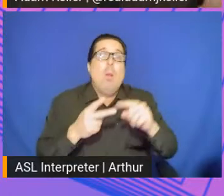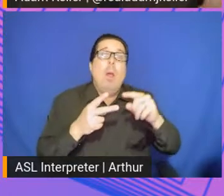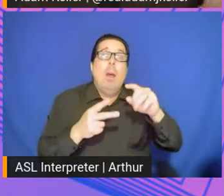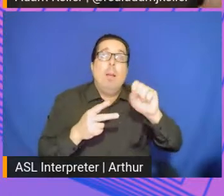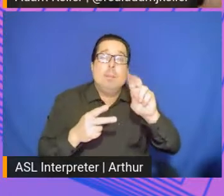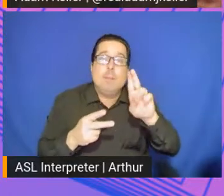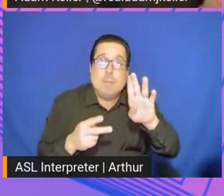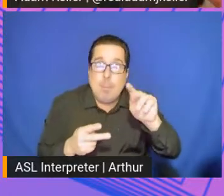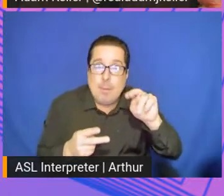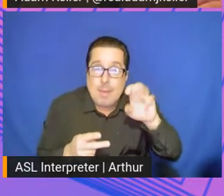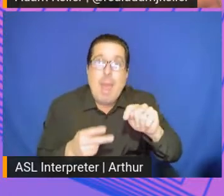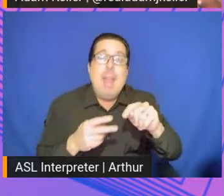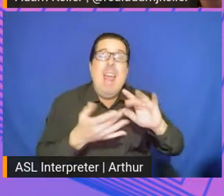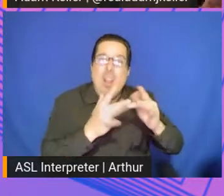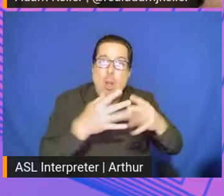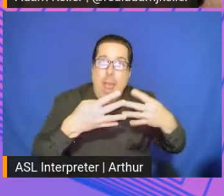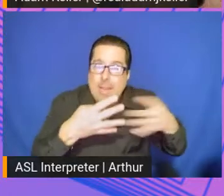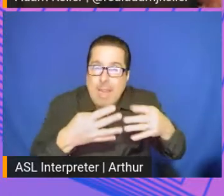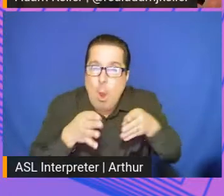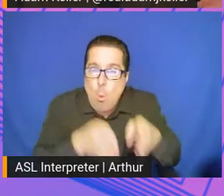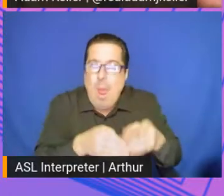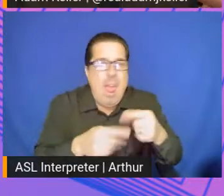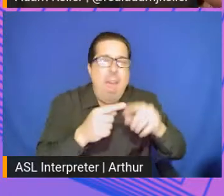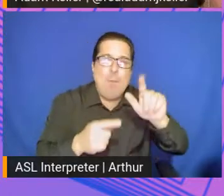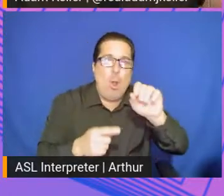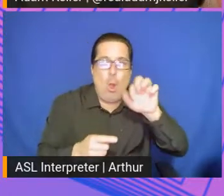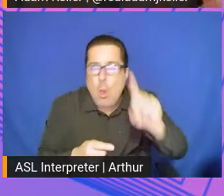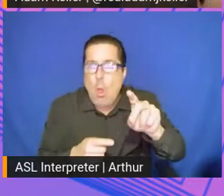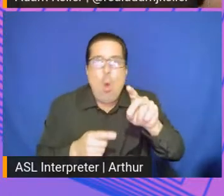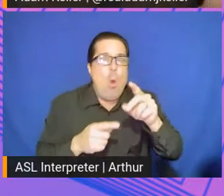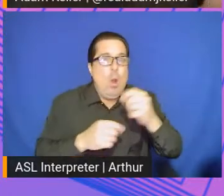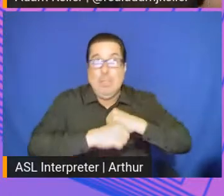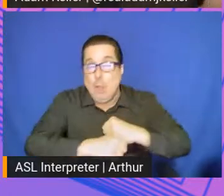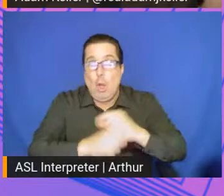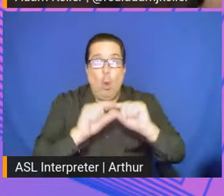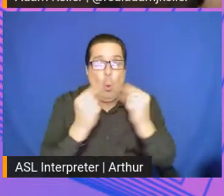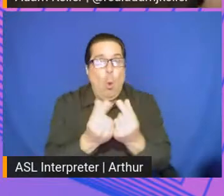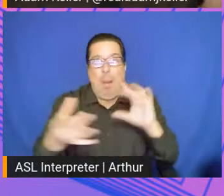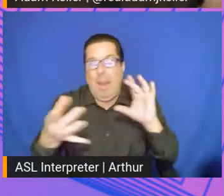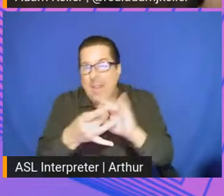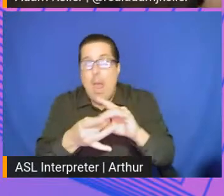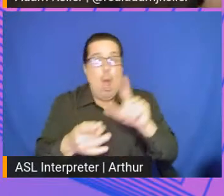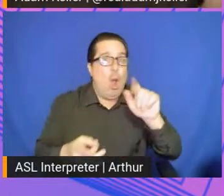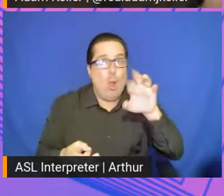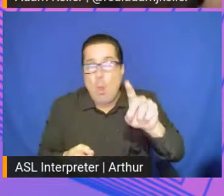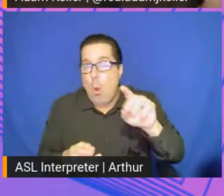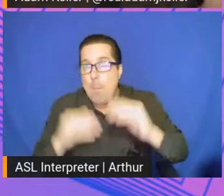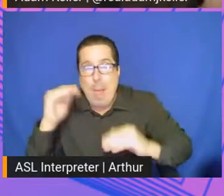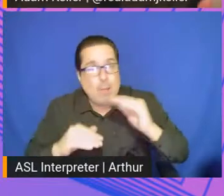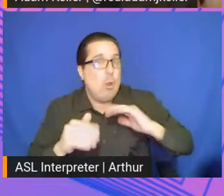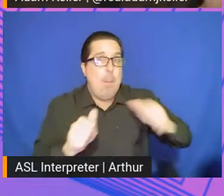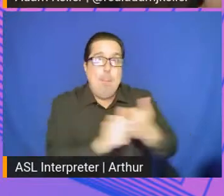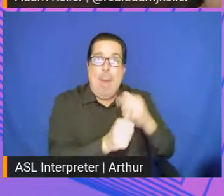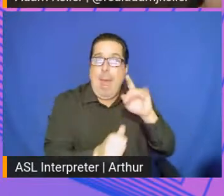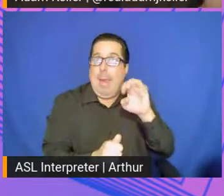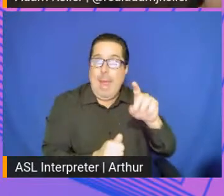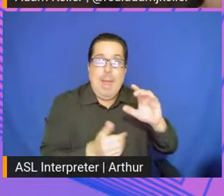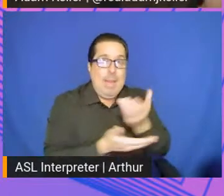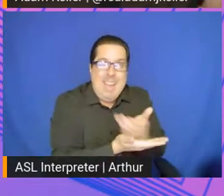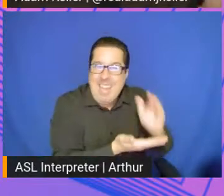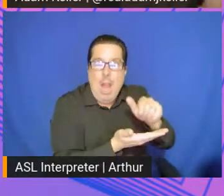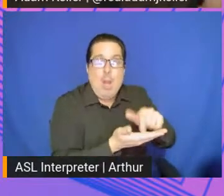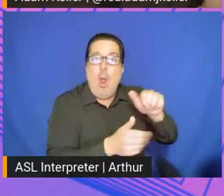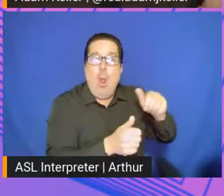load balancer, the security groups to connect from my load balancer to my backend container that's running in a private